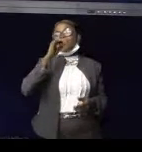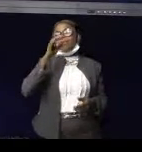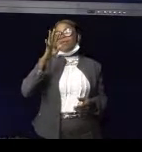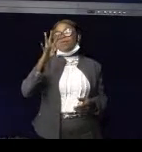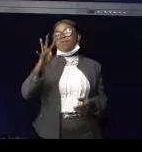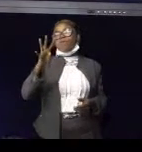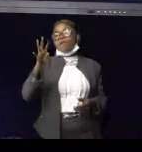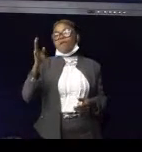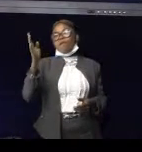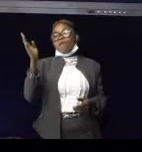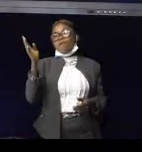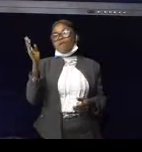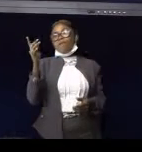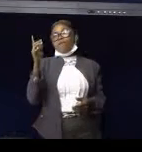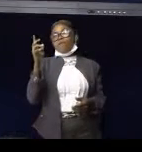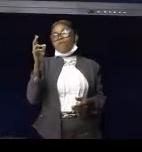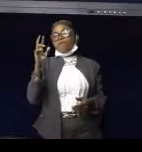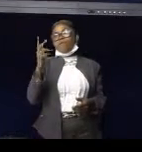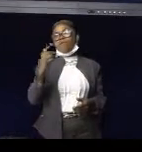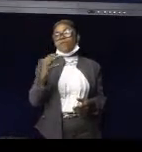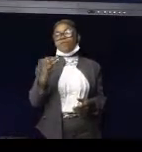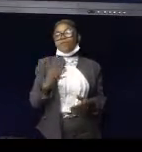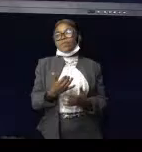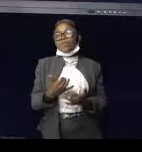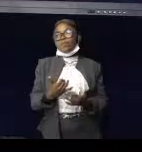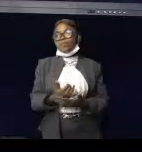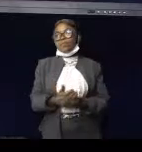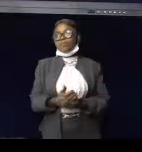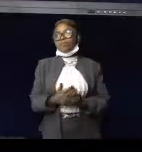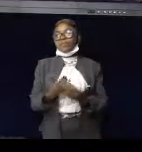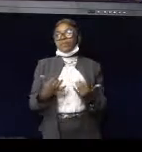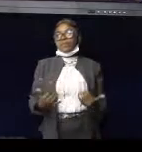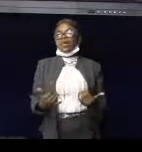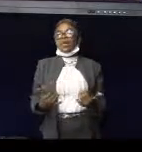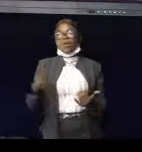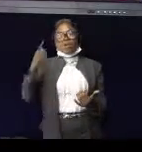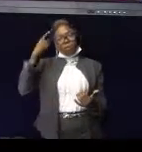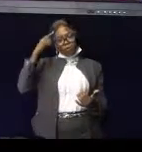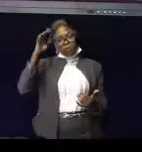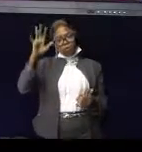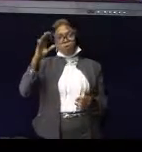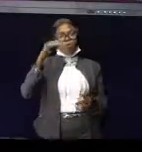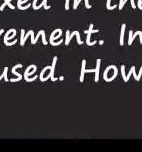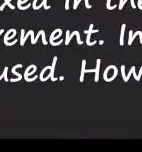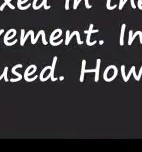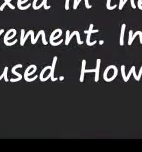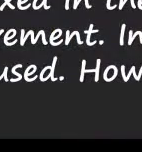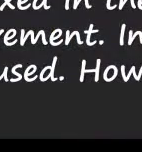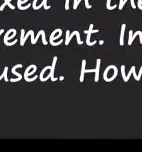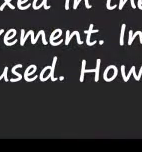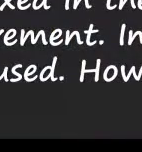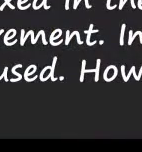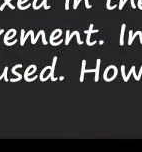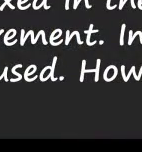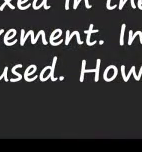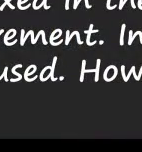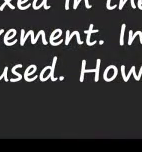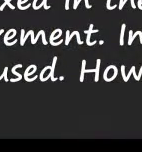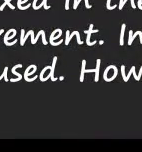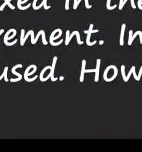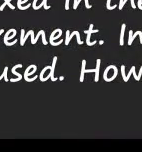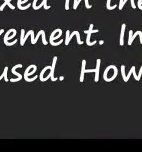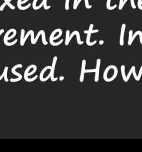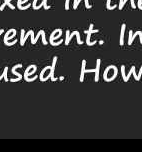4/5 or 4/5. All right. Now for your homework, you get time to